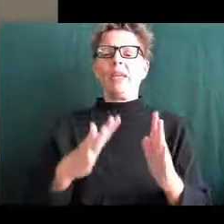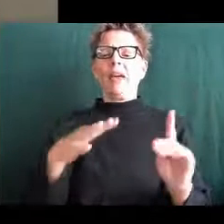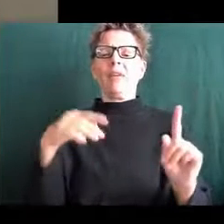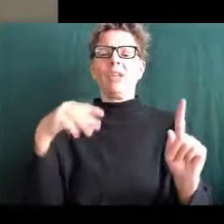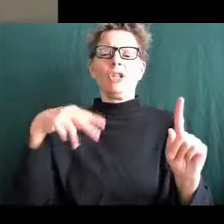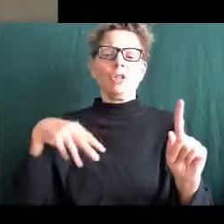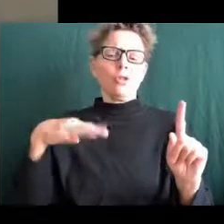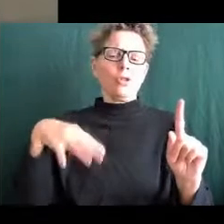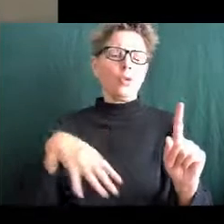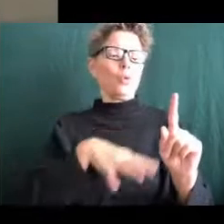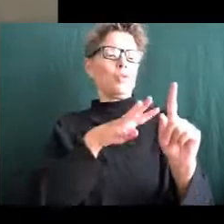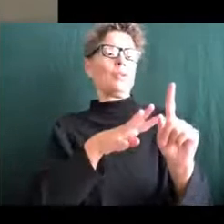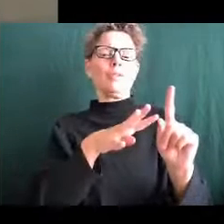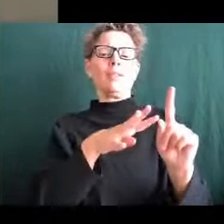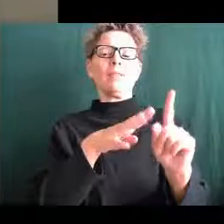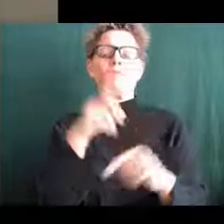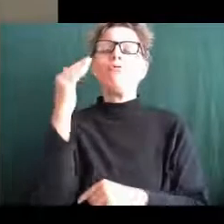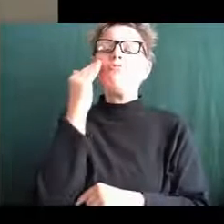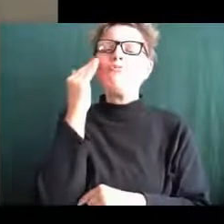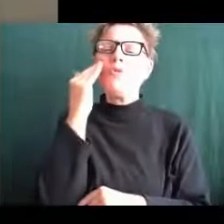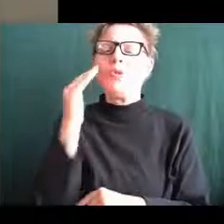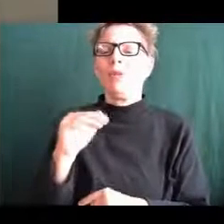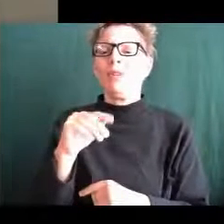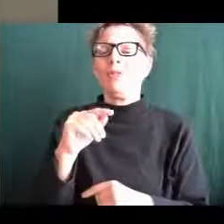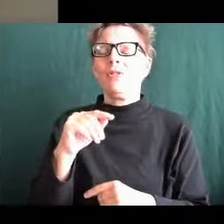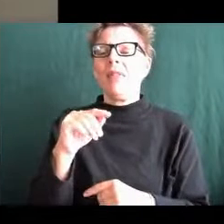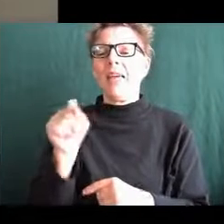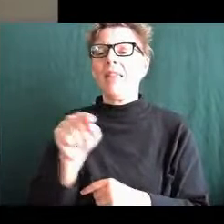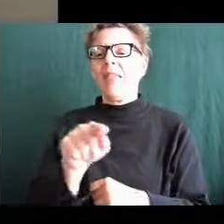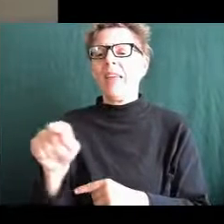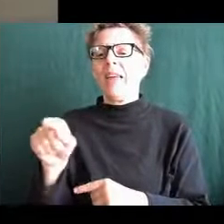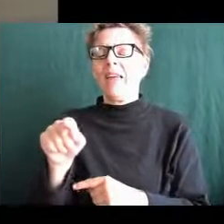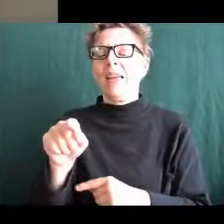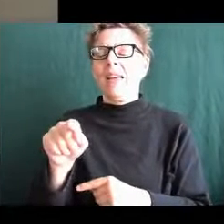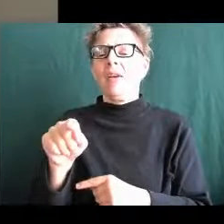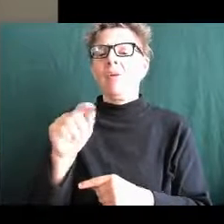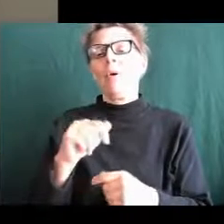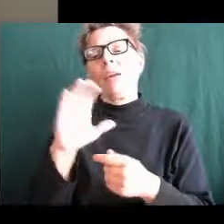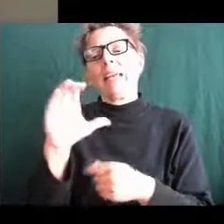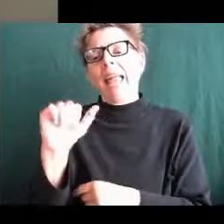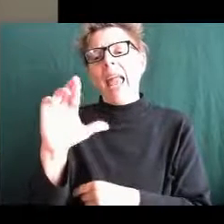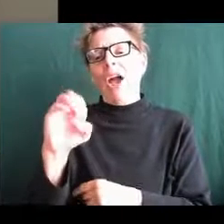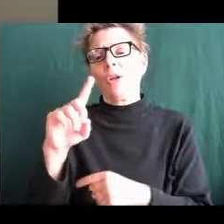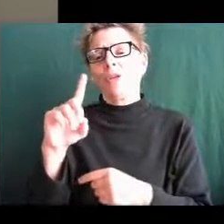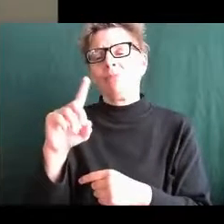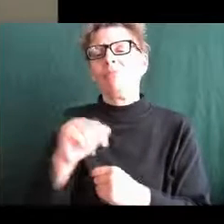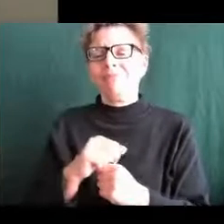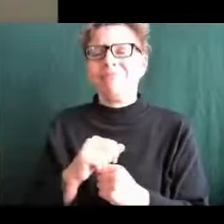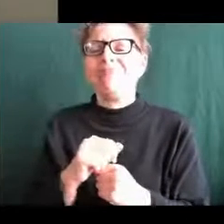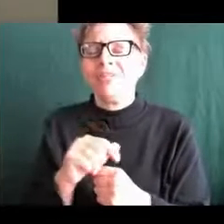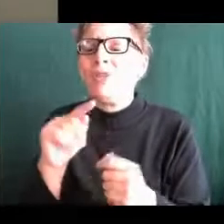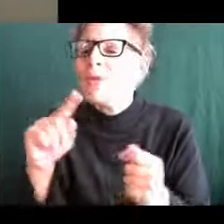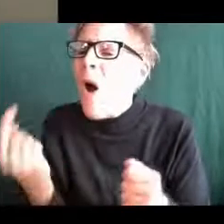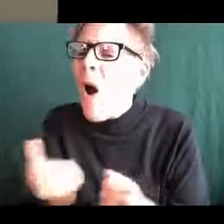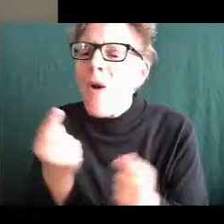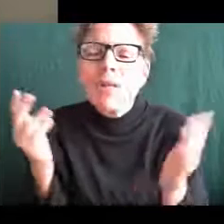really cared about them and what they did in their lives and how their families were. She always was talking to